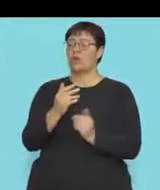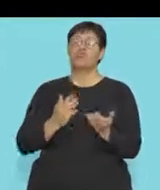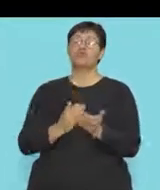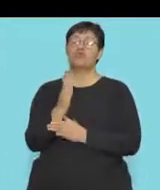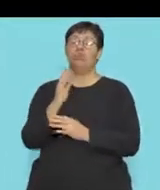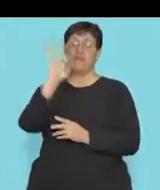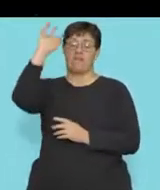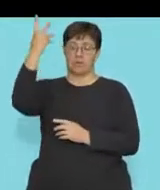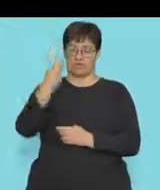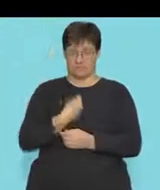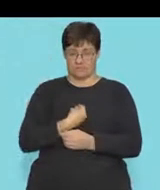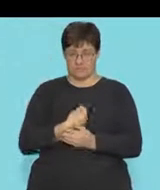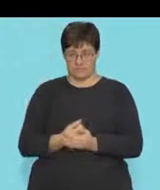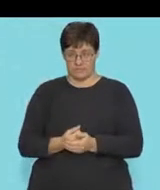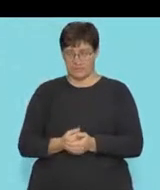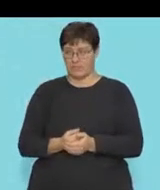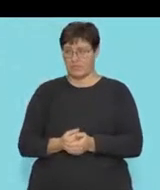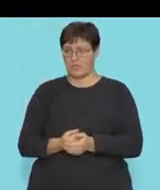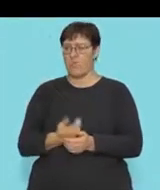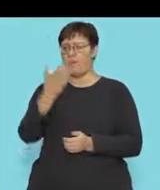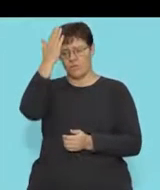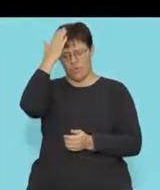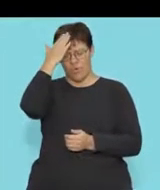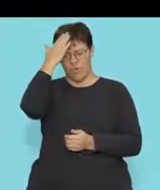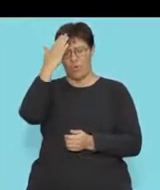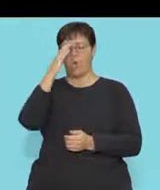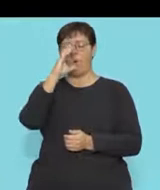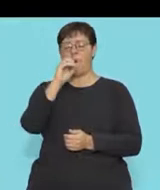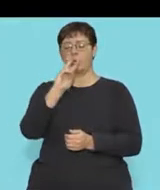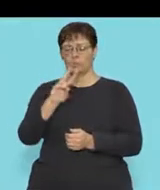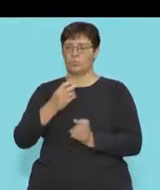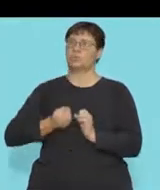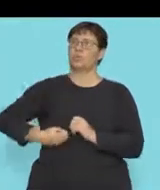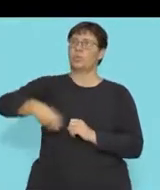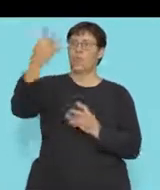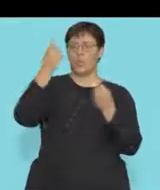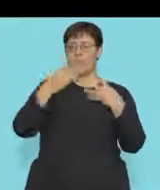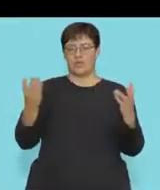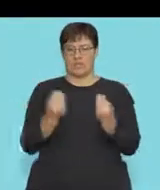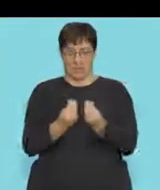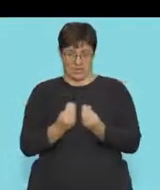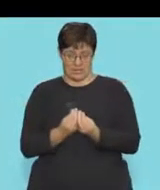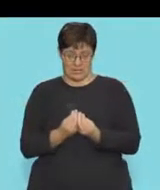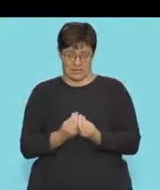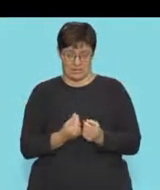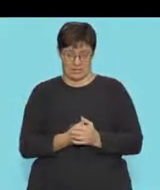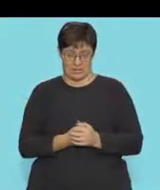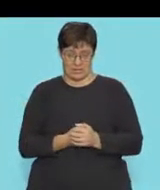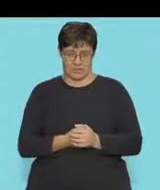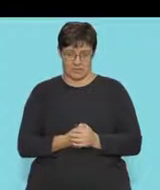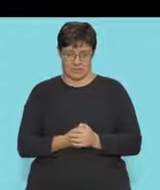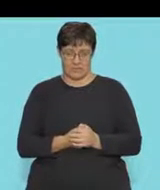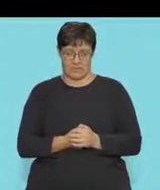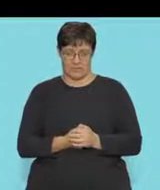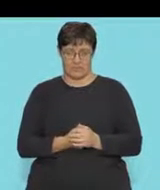during photosynthesis. Guys, we know that oxygen is the waste product that is produced at the end